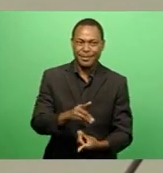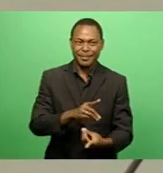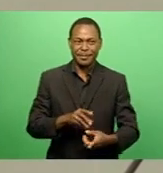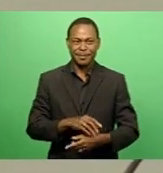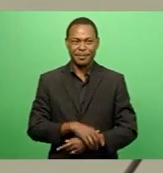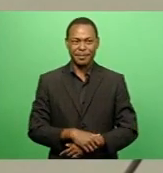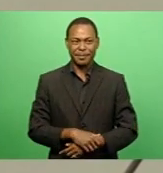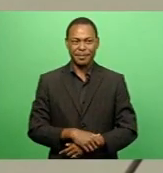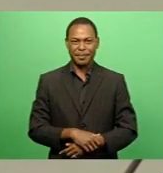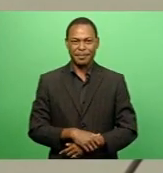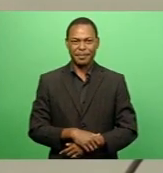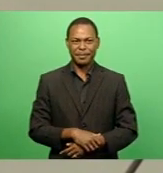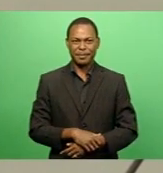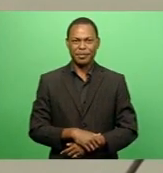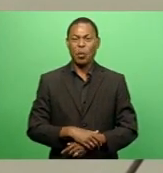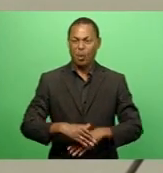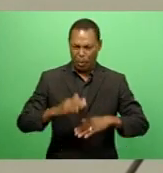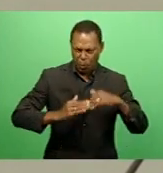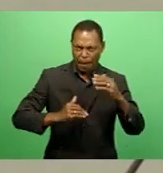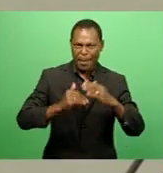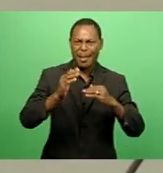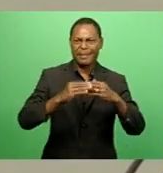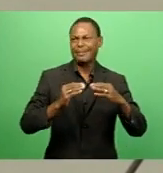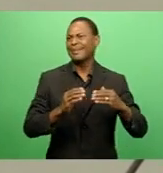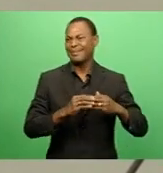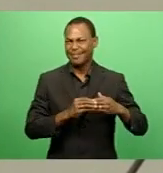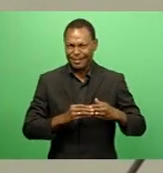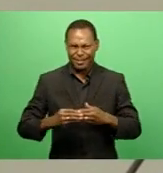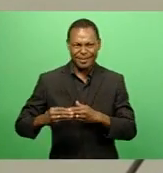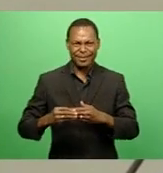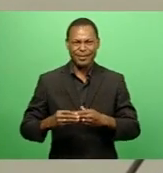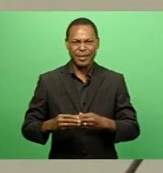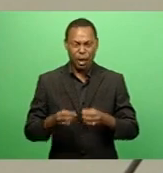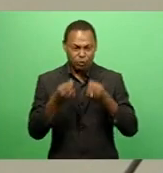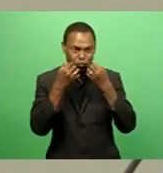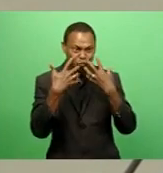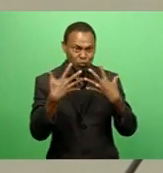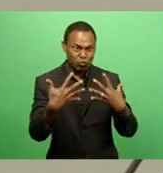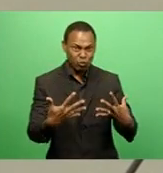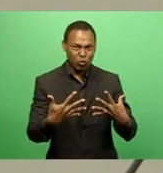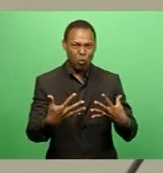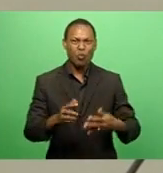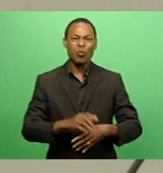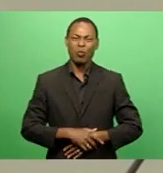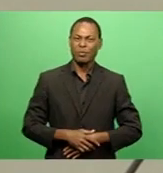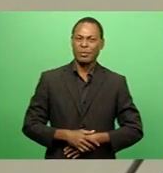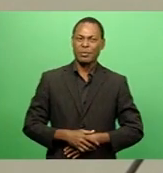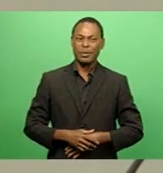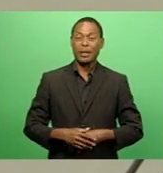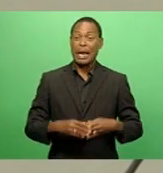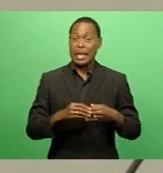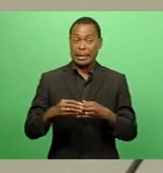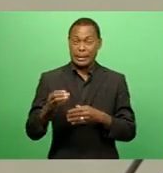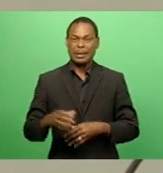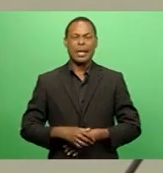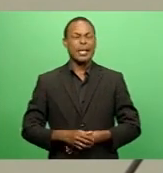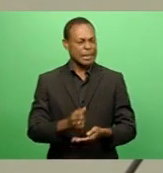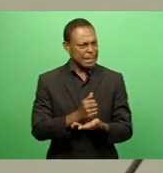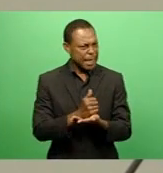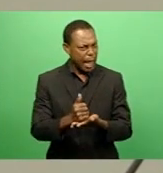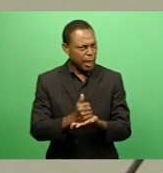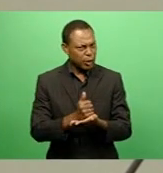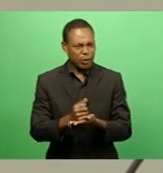taken the lead to rebuild and reconstruct your homes. You have shown domestic leadership by being proactive in preparing